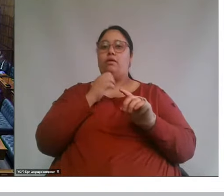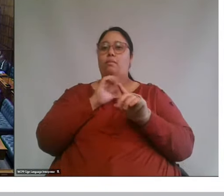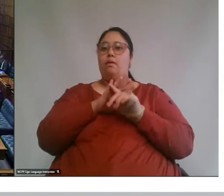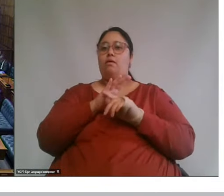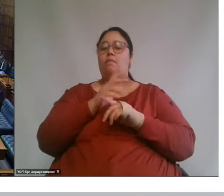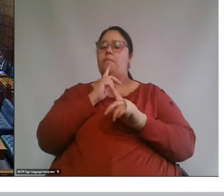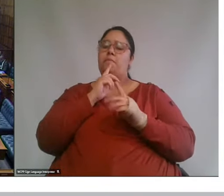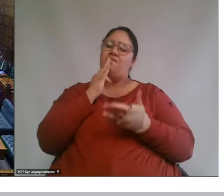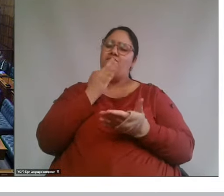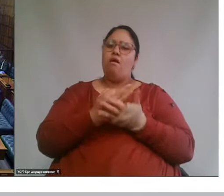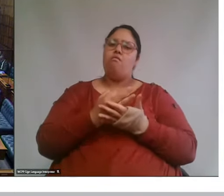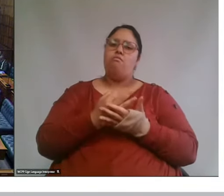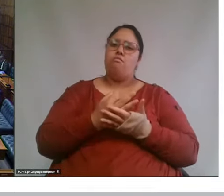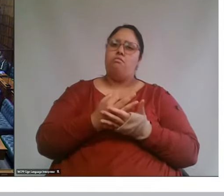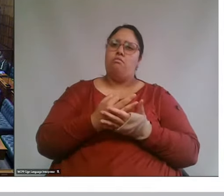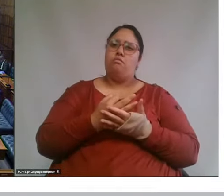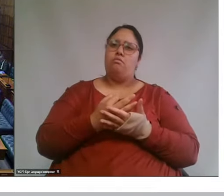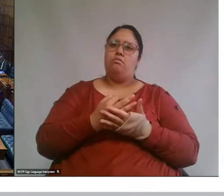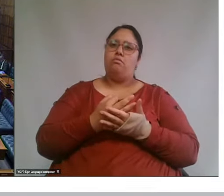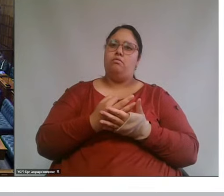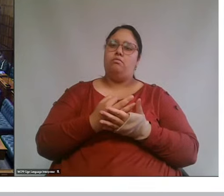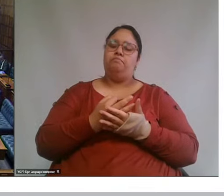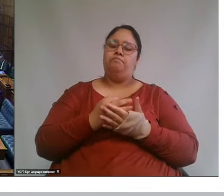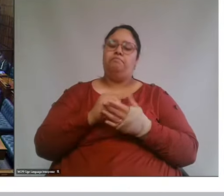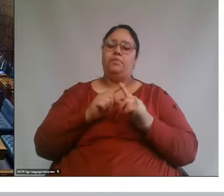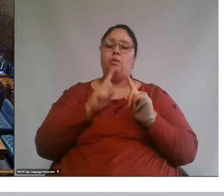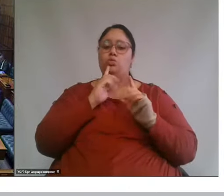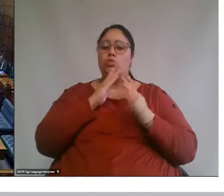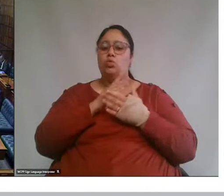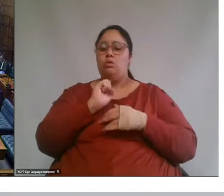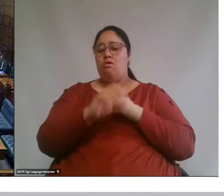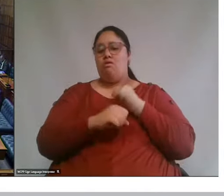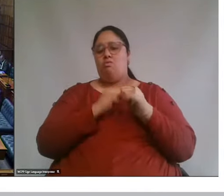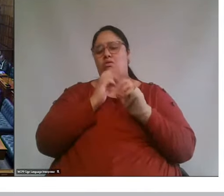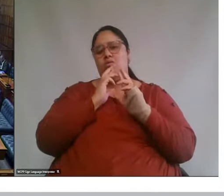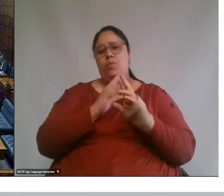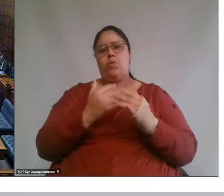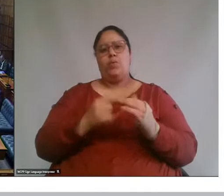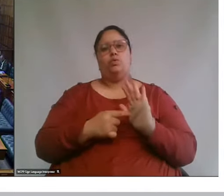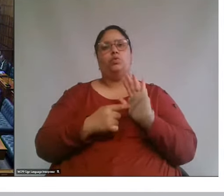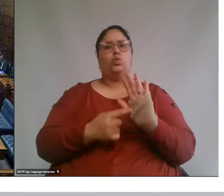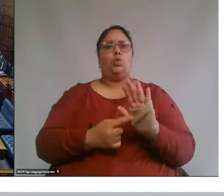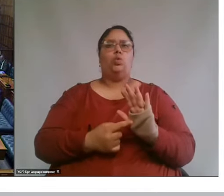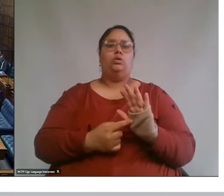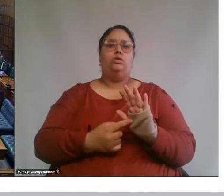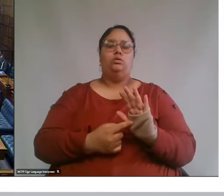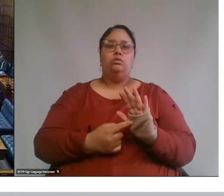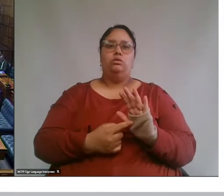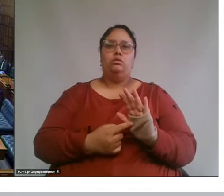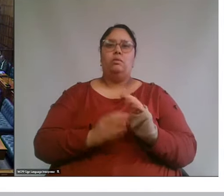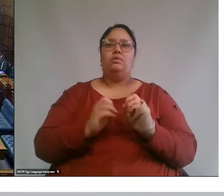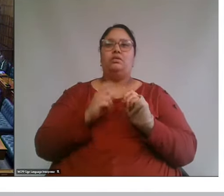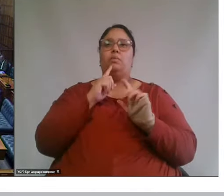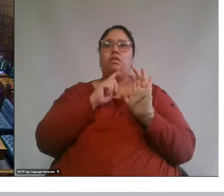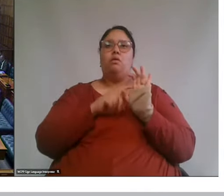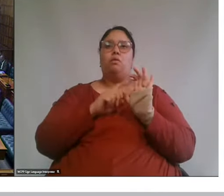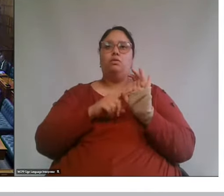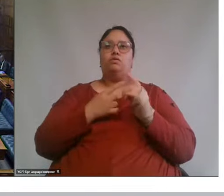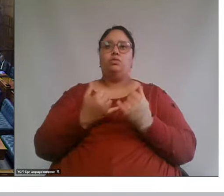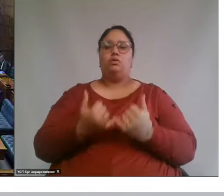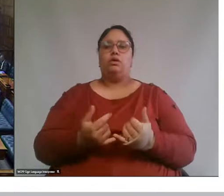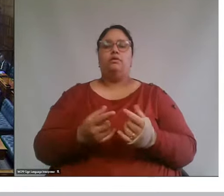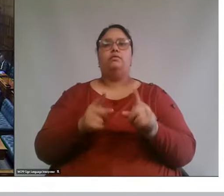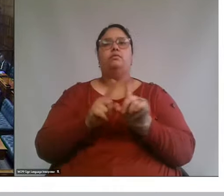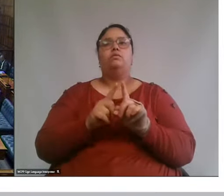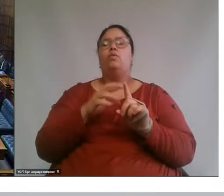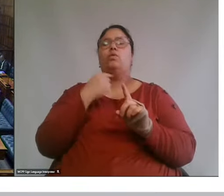fact and I'm sure the this annual report is telling I mean really um see if